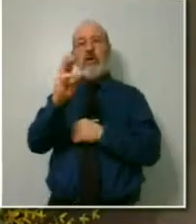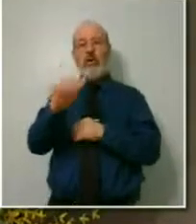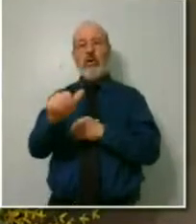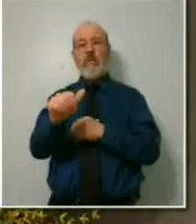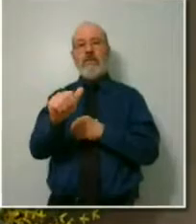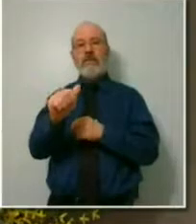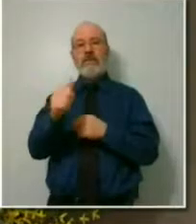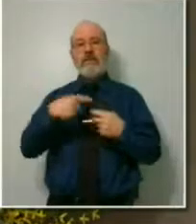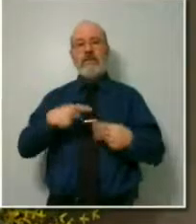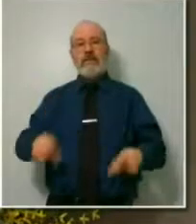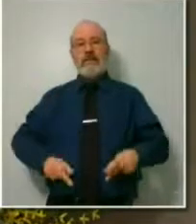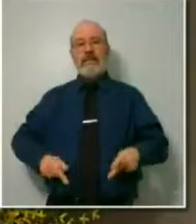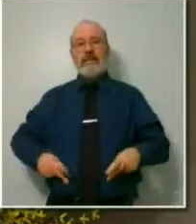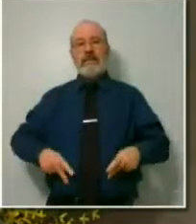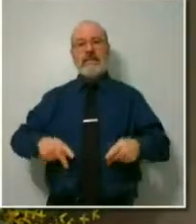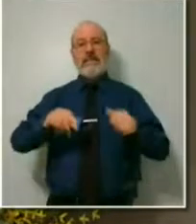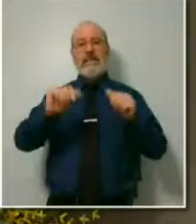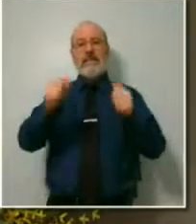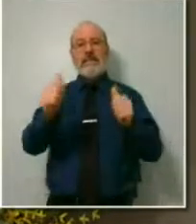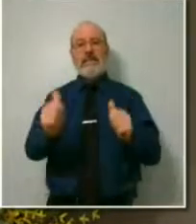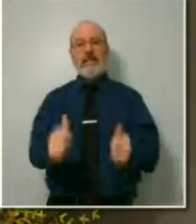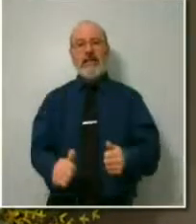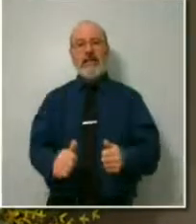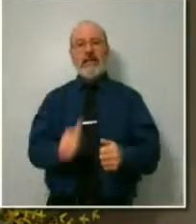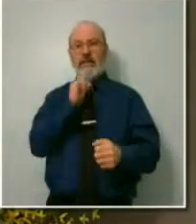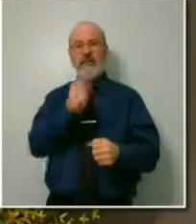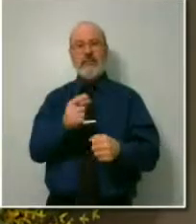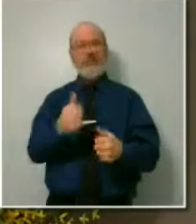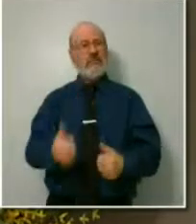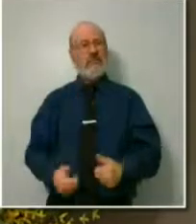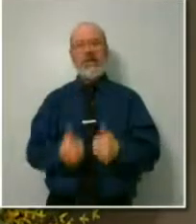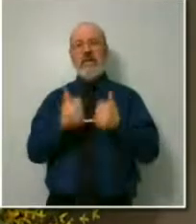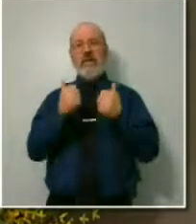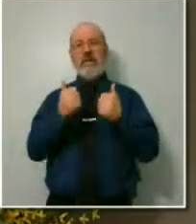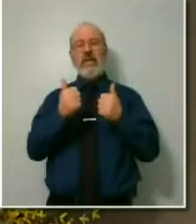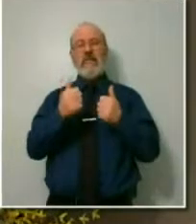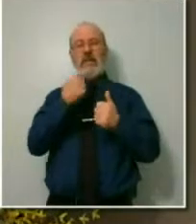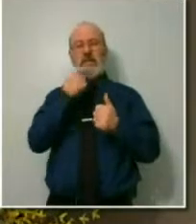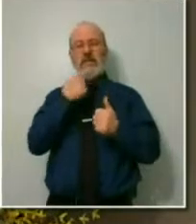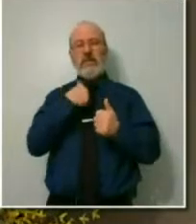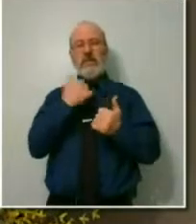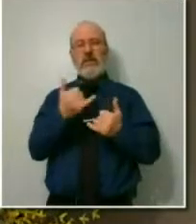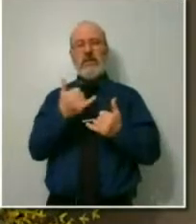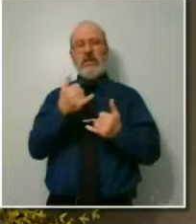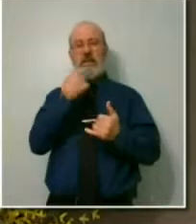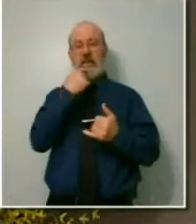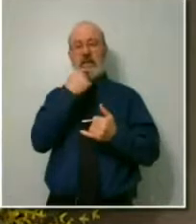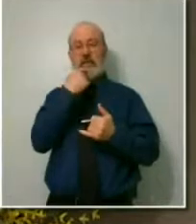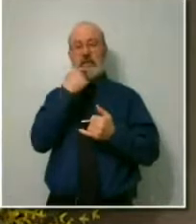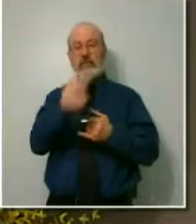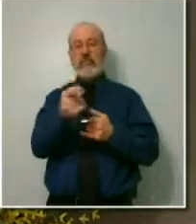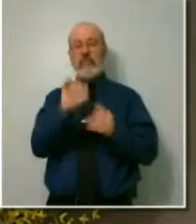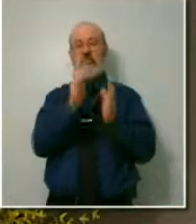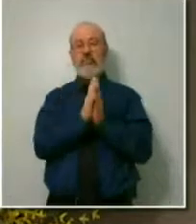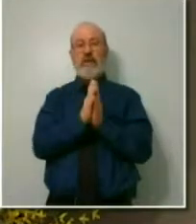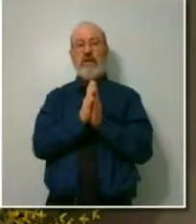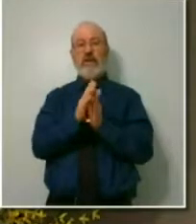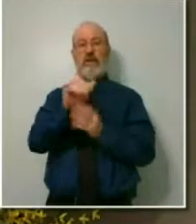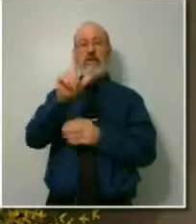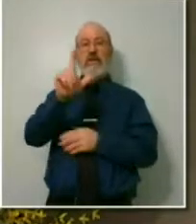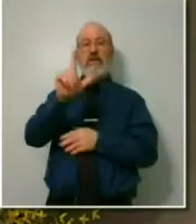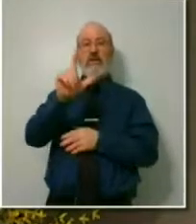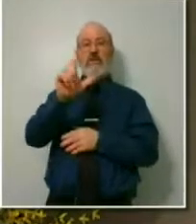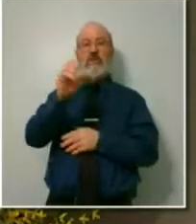are failing. They're not sure he's going to make it. And he mentioned that to me today. So I said, I'd mention it to you if you'd pray for Leonard